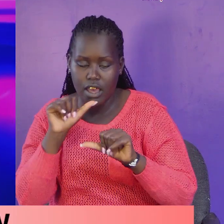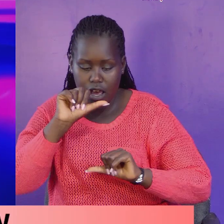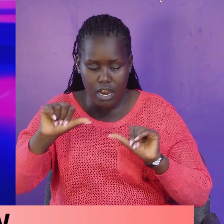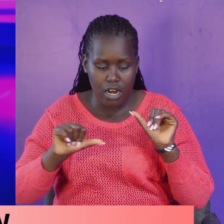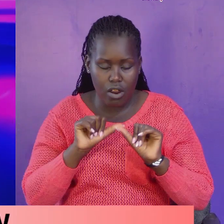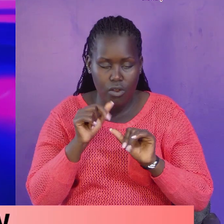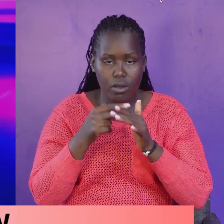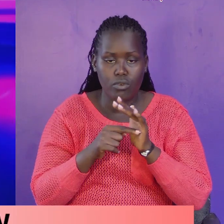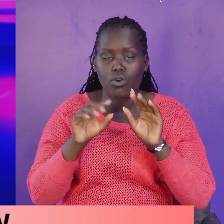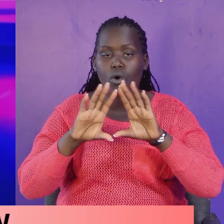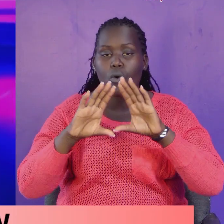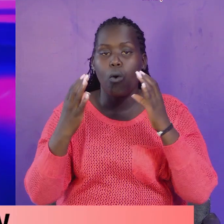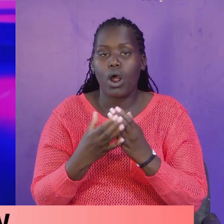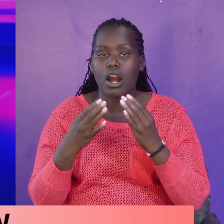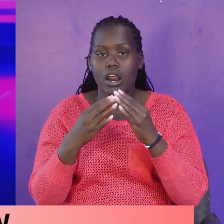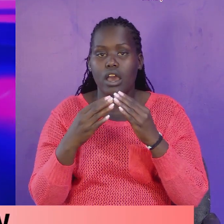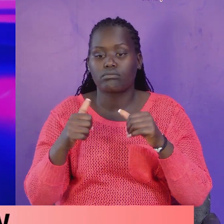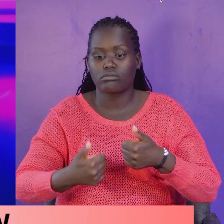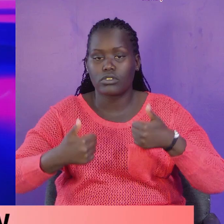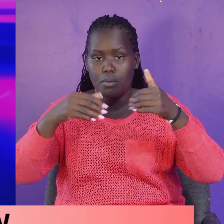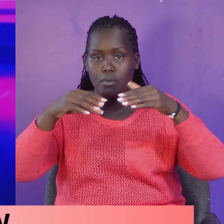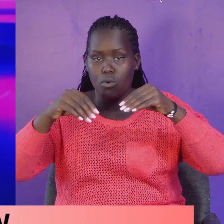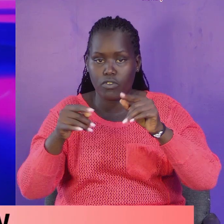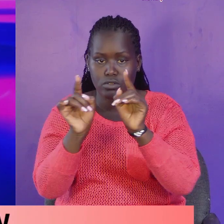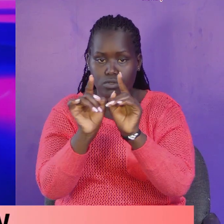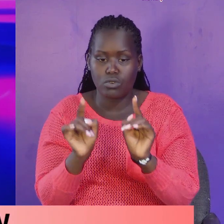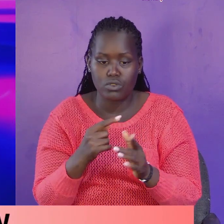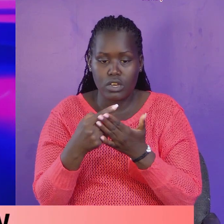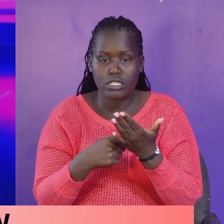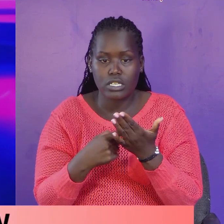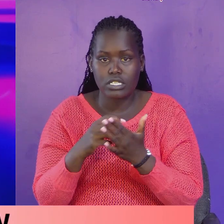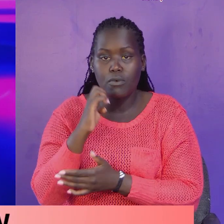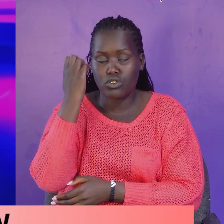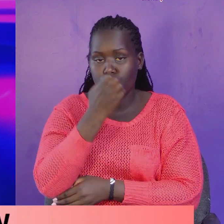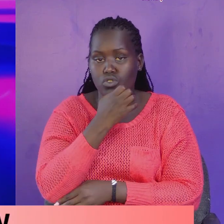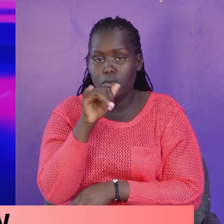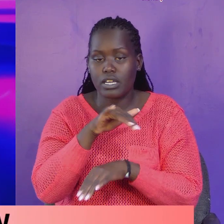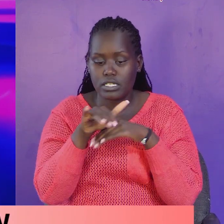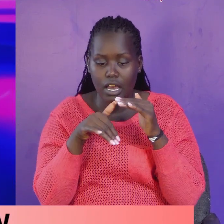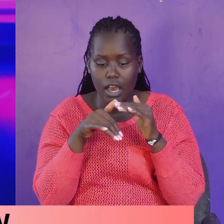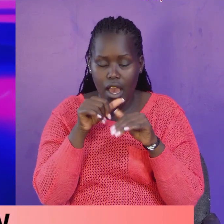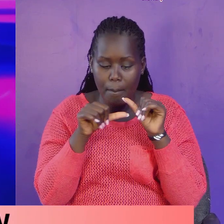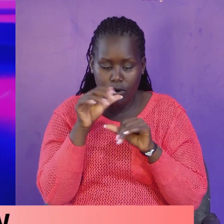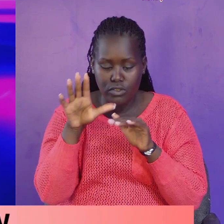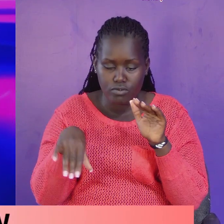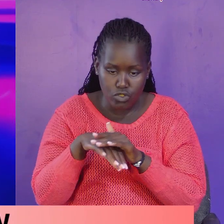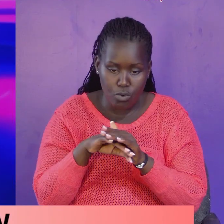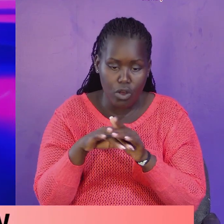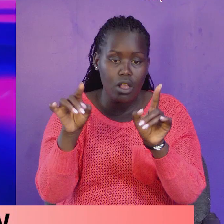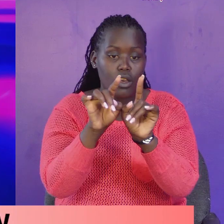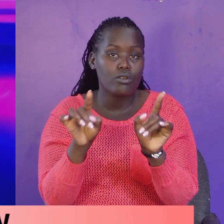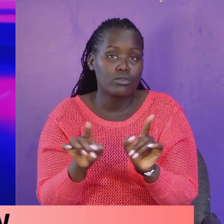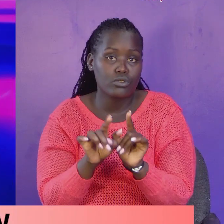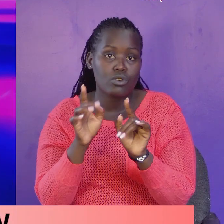World Cup qualifiers in Africa. We'll also talk about Europe. That's about football, and we will also